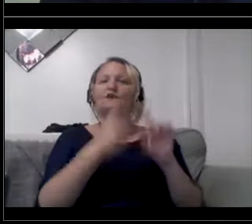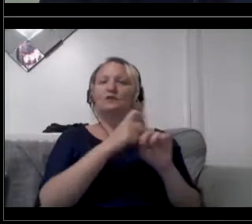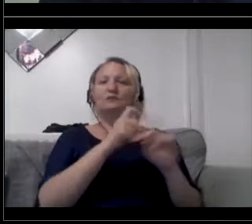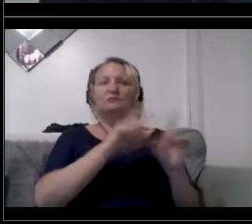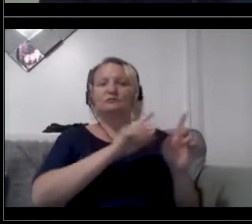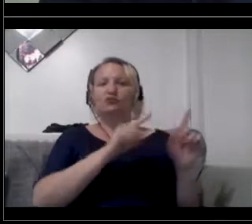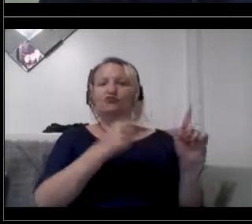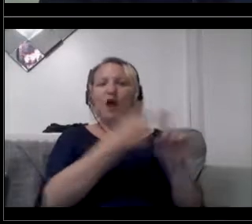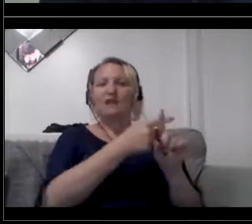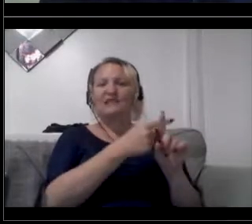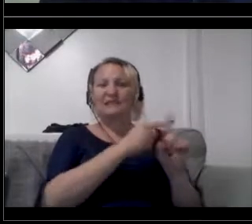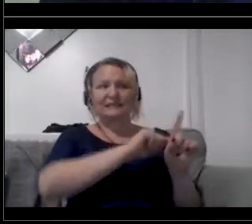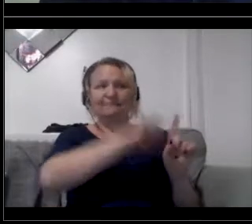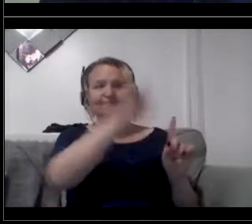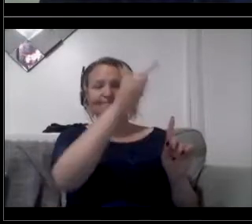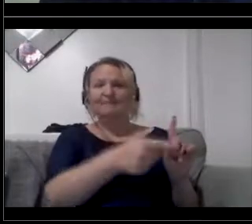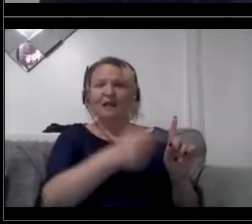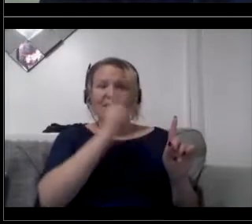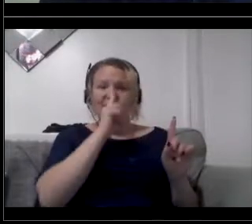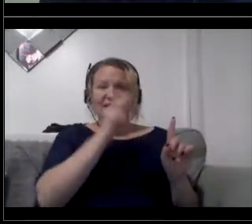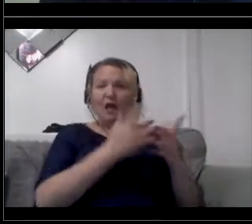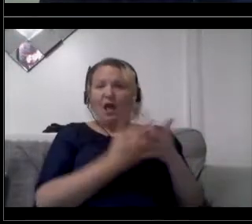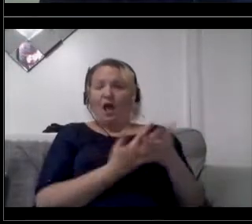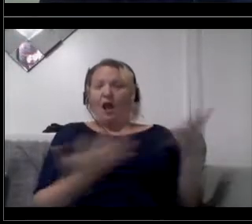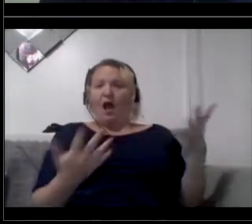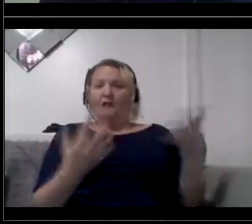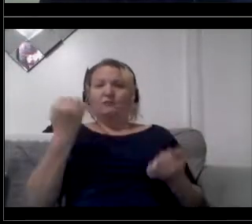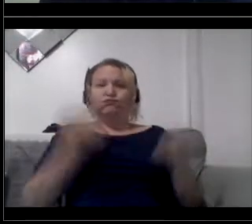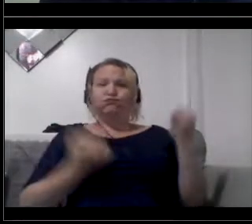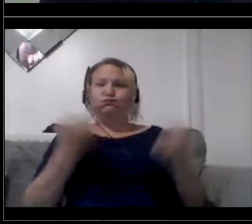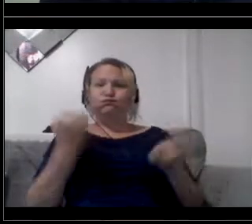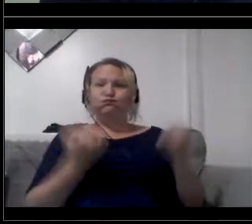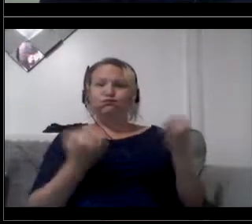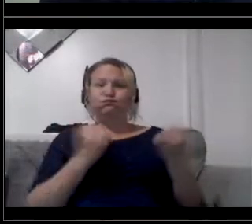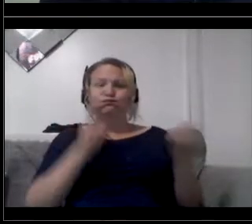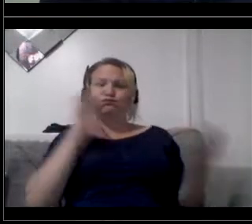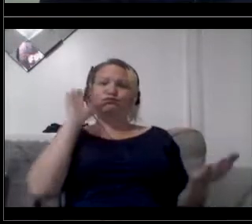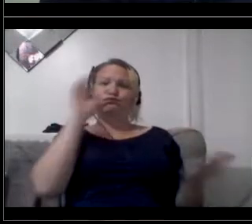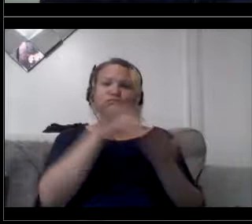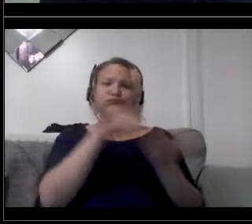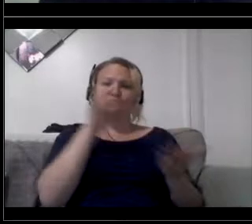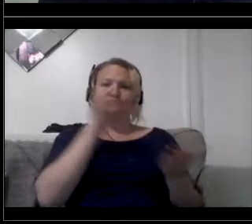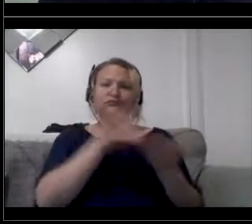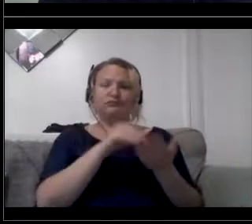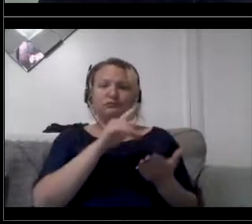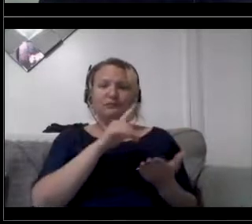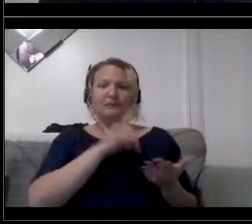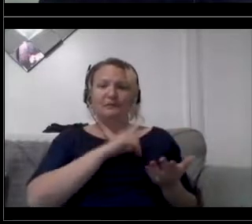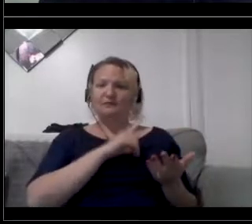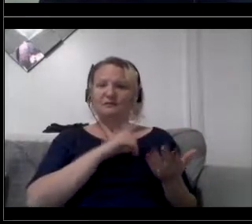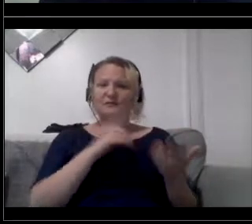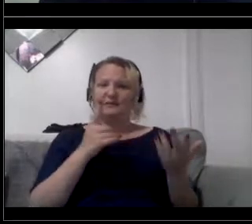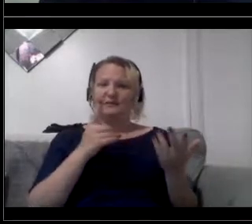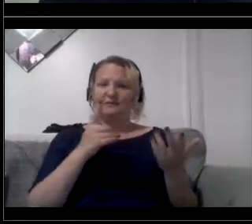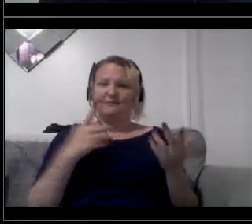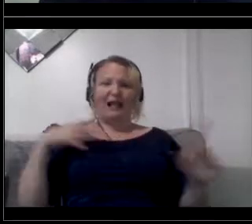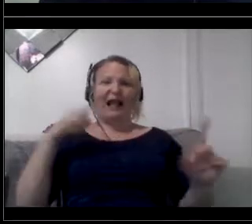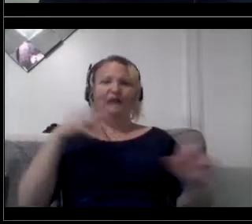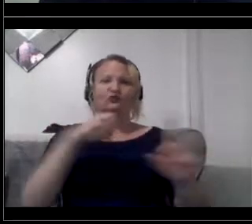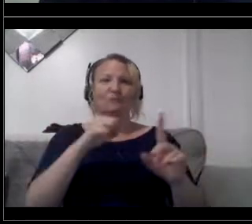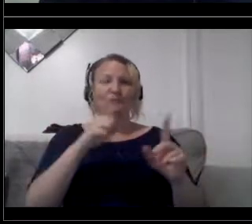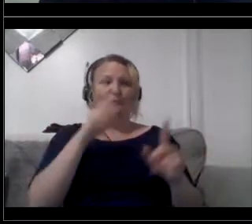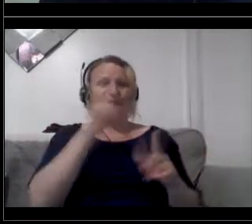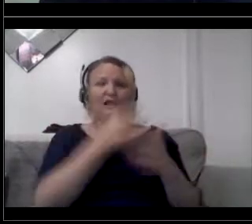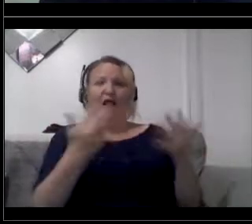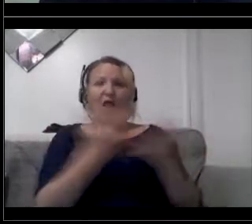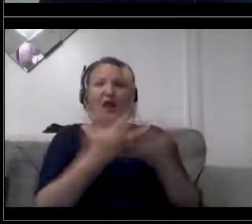which perhaps reflects the increase in deliveries to our homes, which has sort of been the case more and more over the last